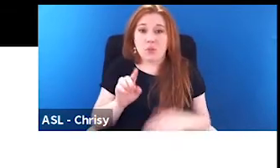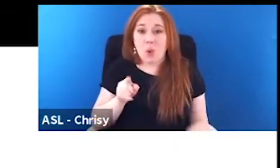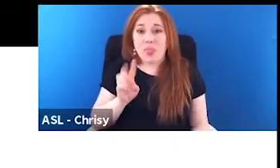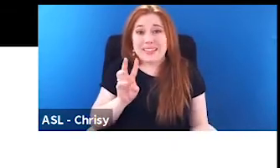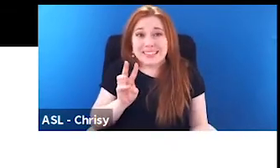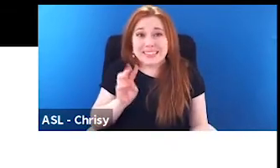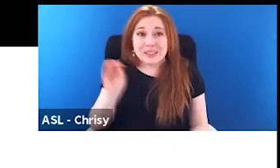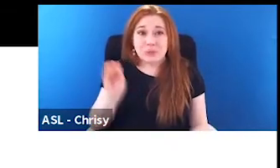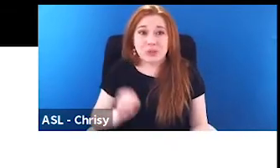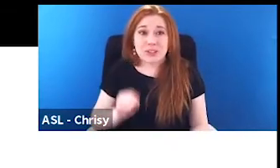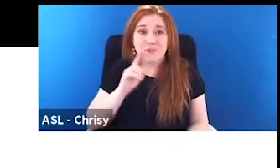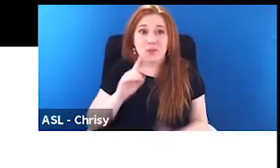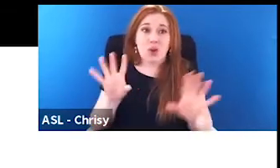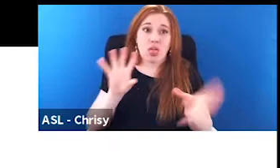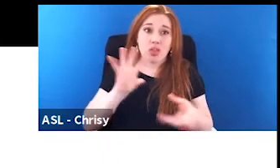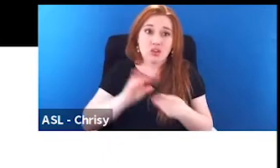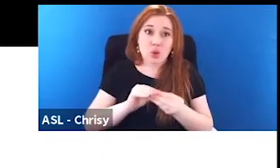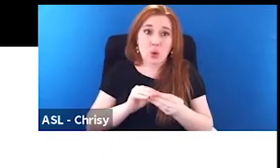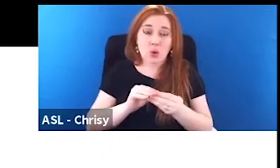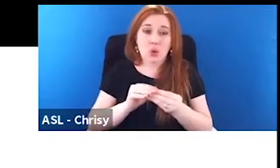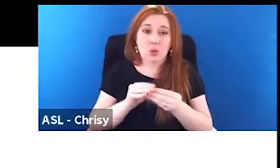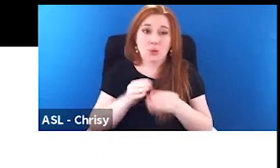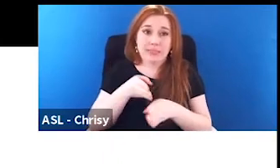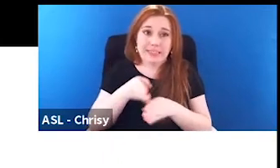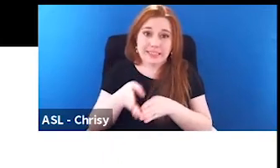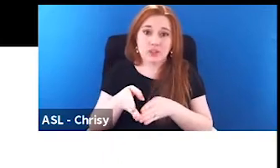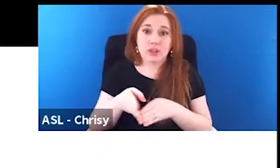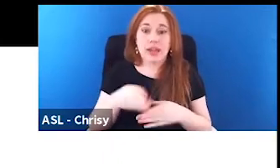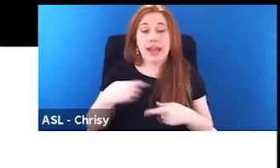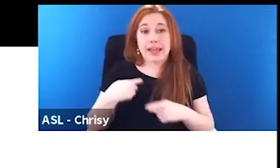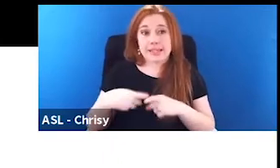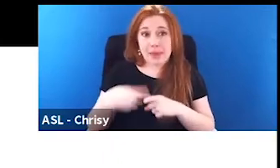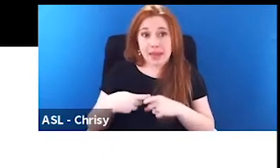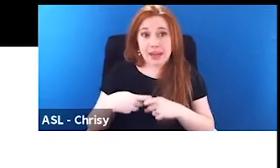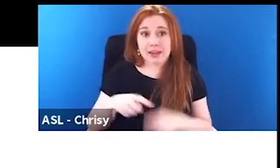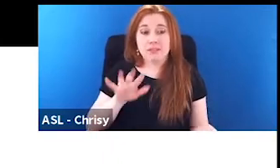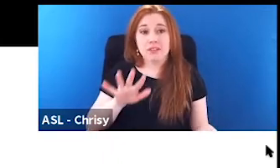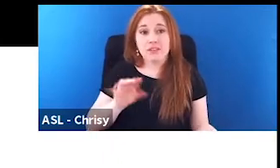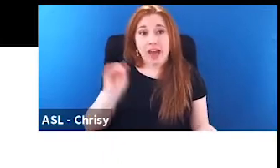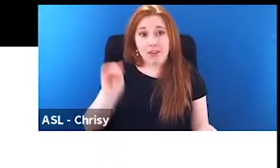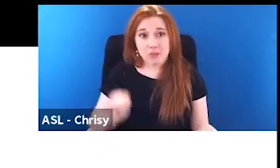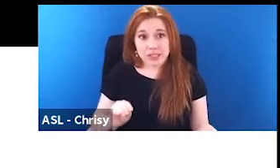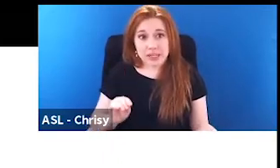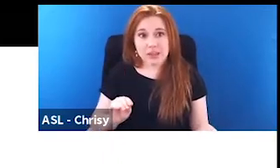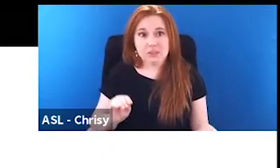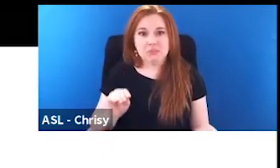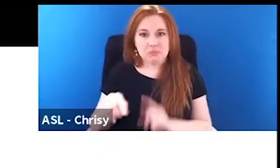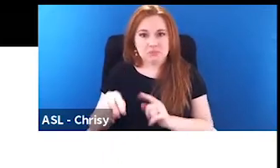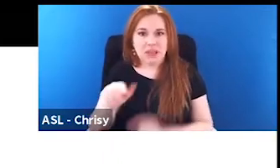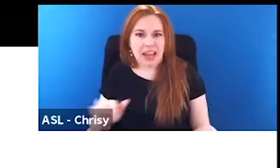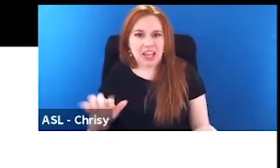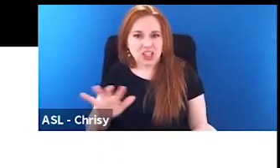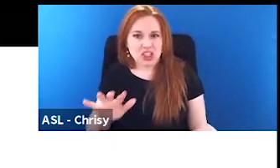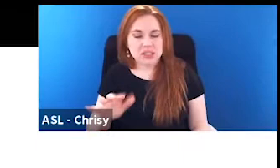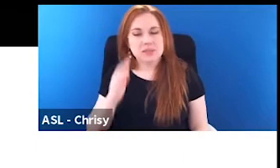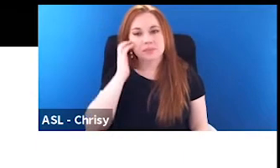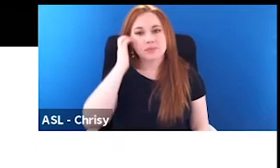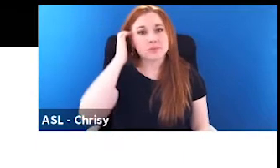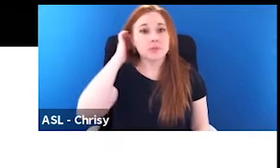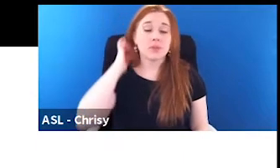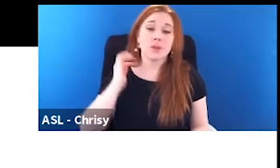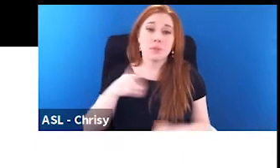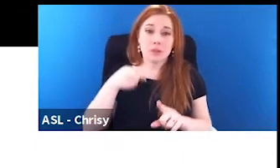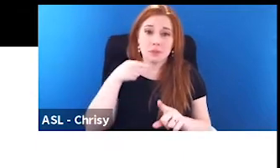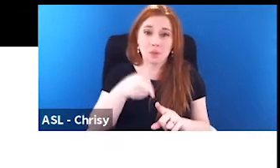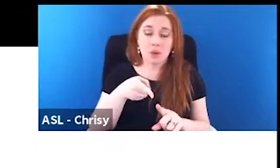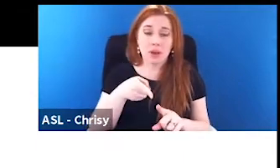6% of the total industry. Hispanics make up another 5% along with Asians. But the key takeaway here is that